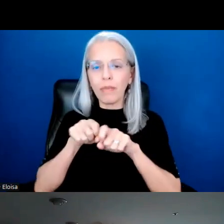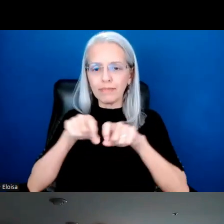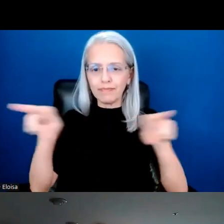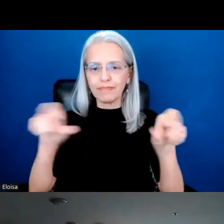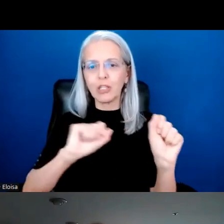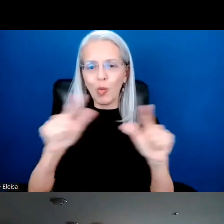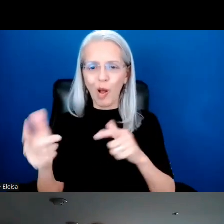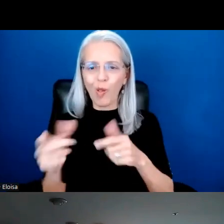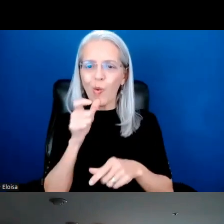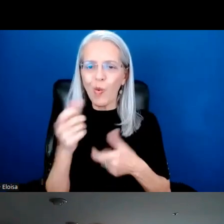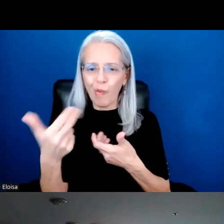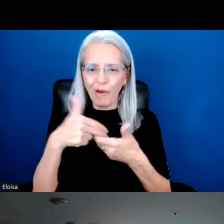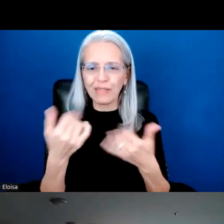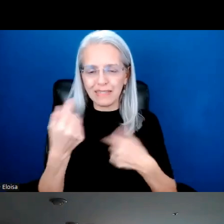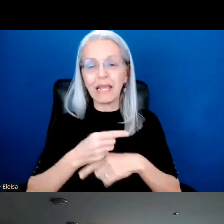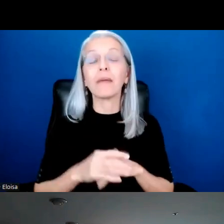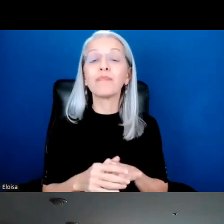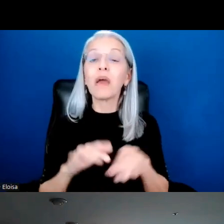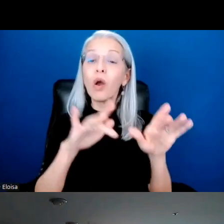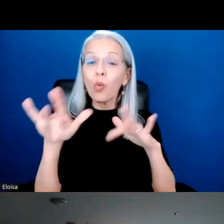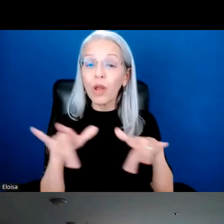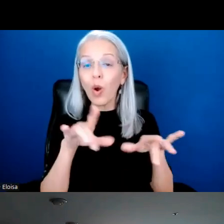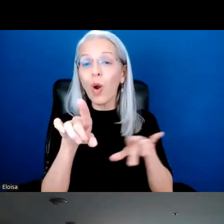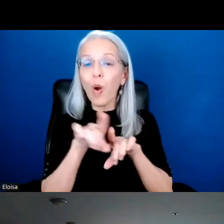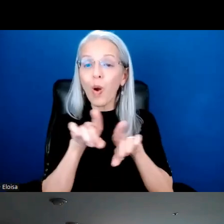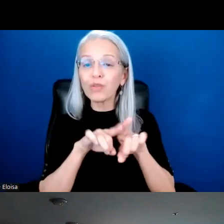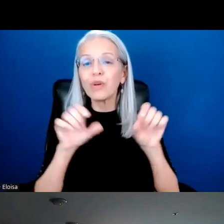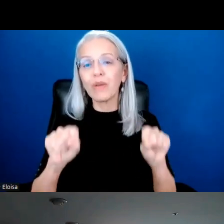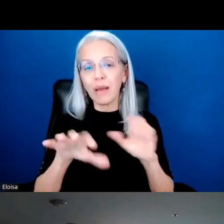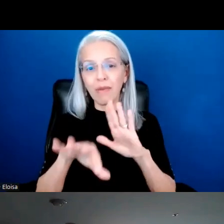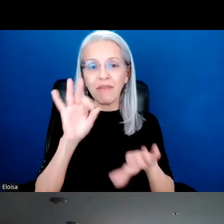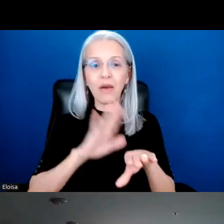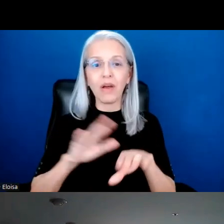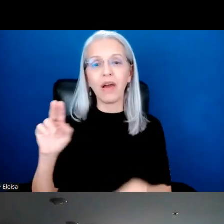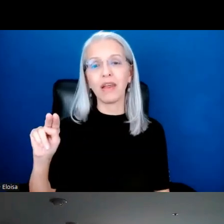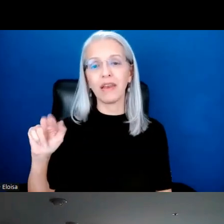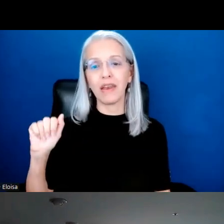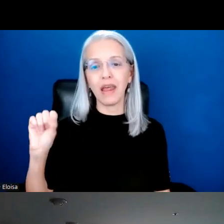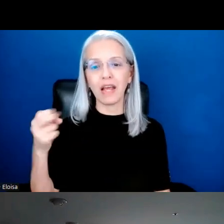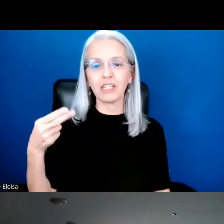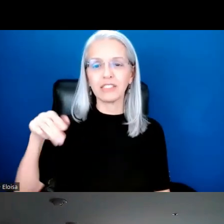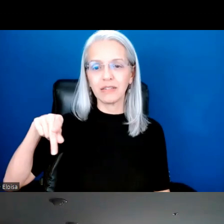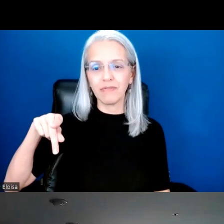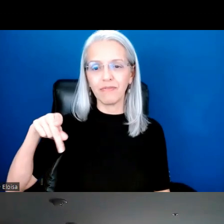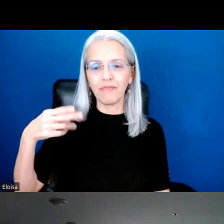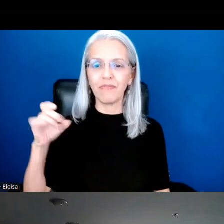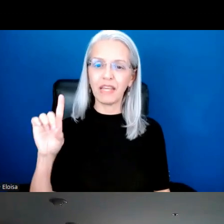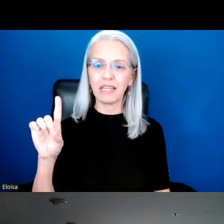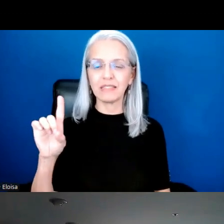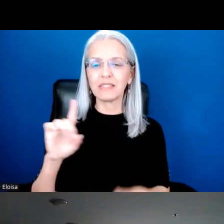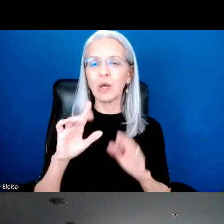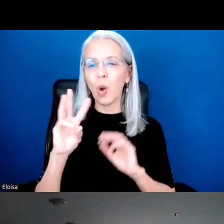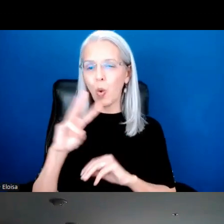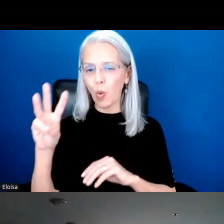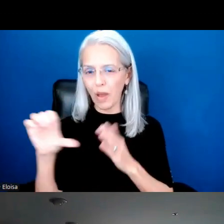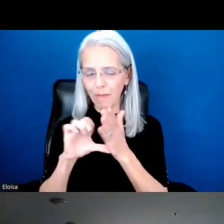today. The recording can also be found on NASHBIT's YouTube channel and website. Closed captioning